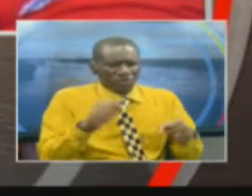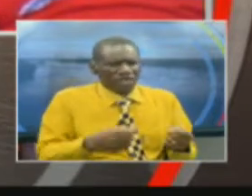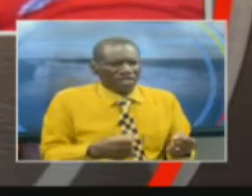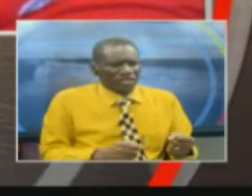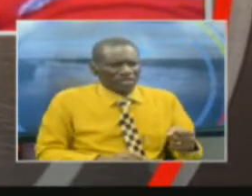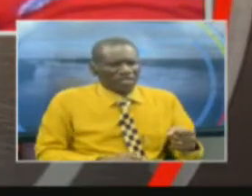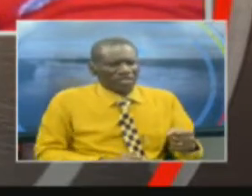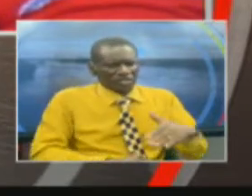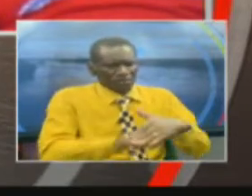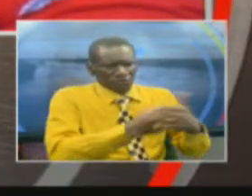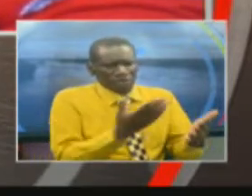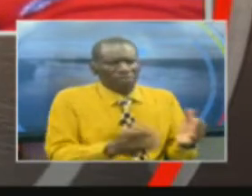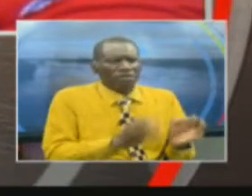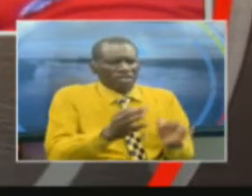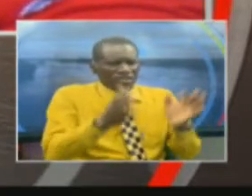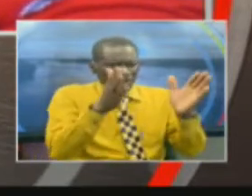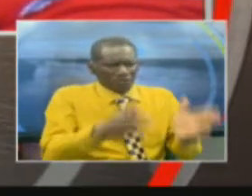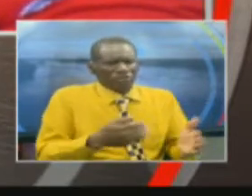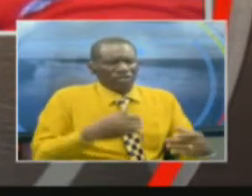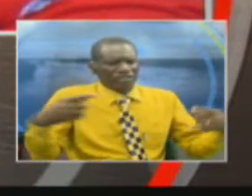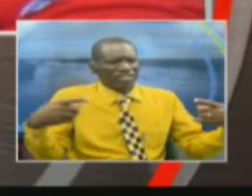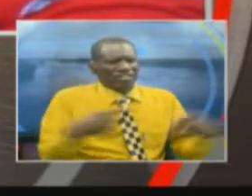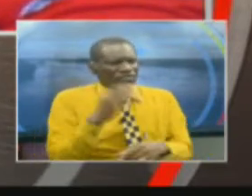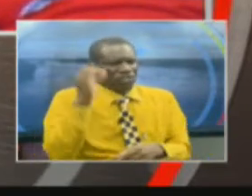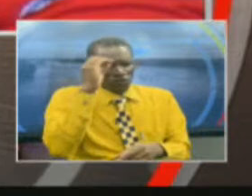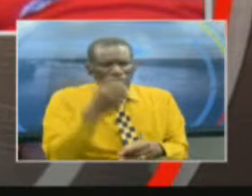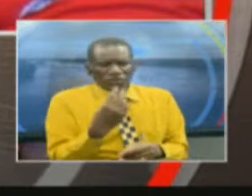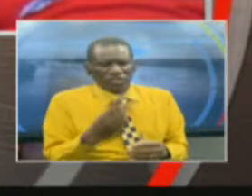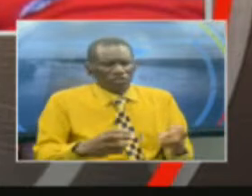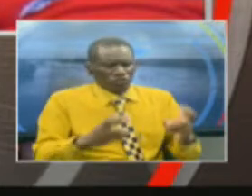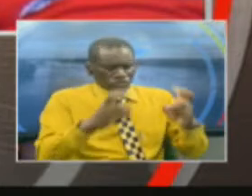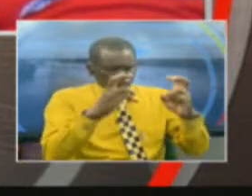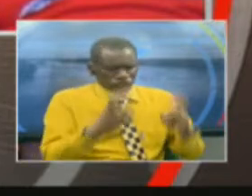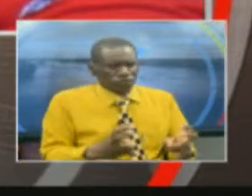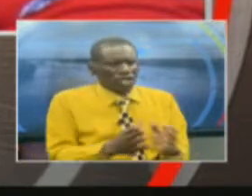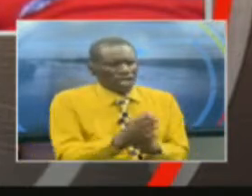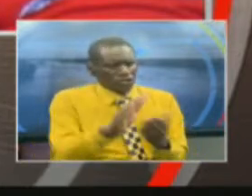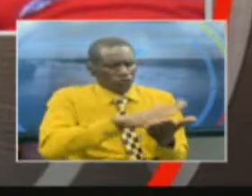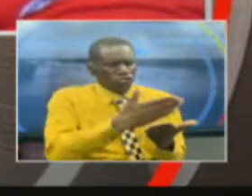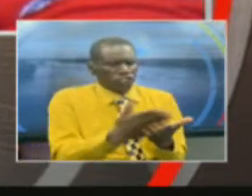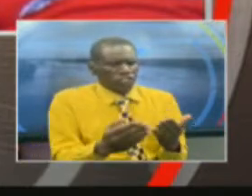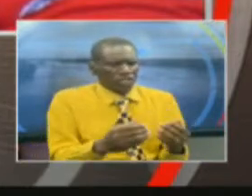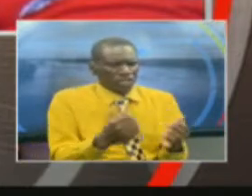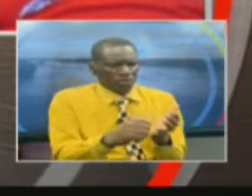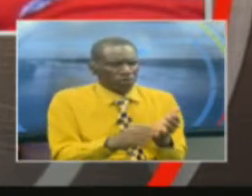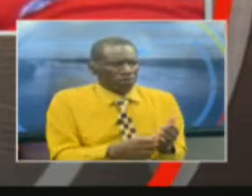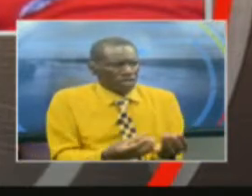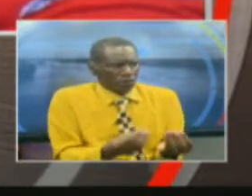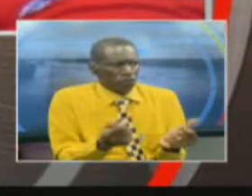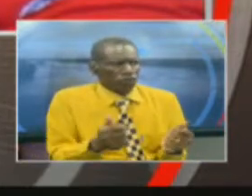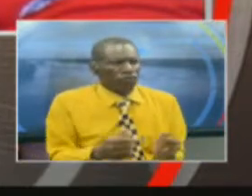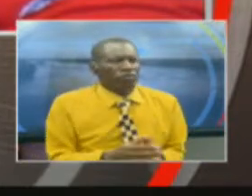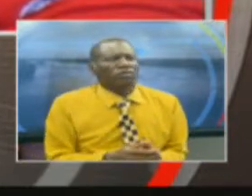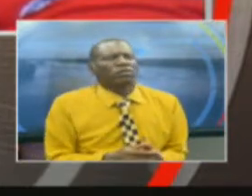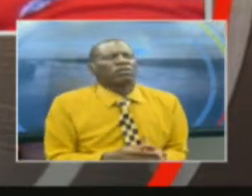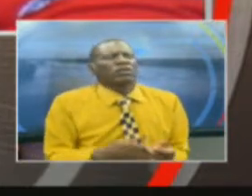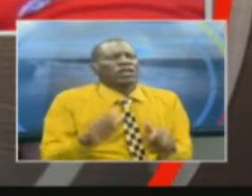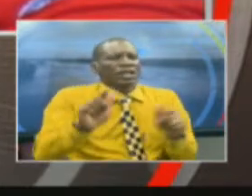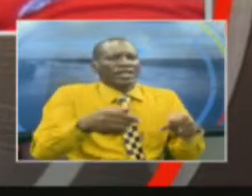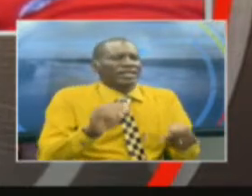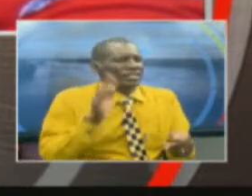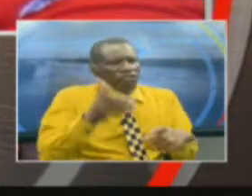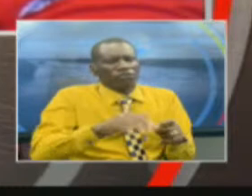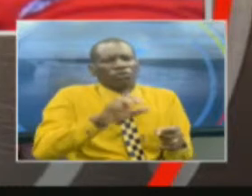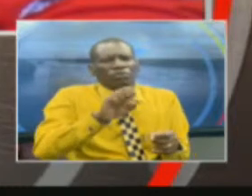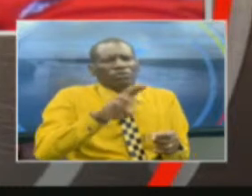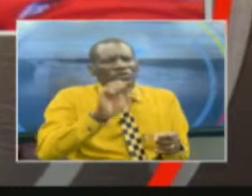up. And if somebody has a contrary opinion, we sit down and we share it and we come to the solution. Let's hear from Susan.